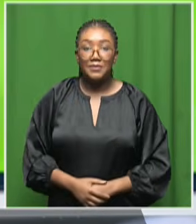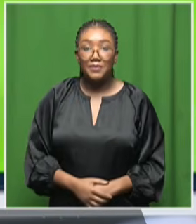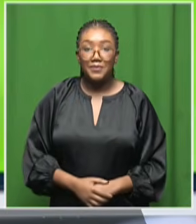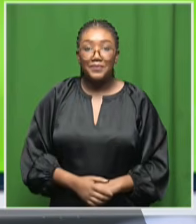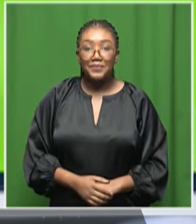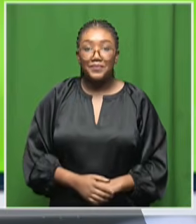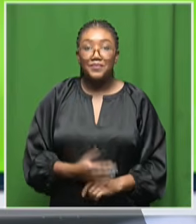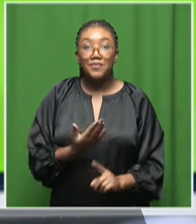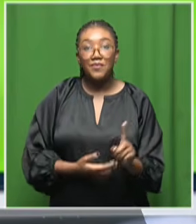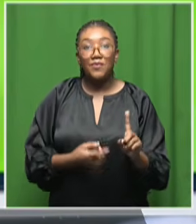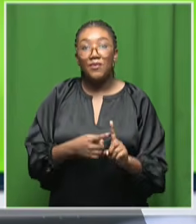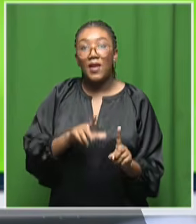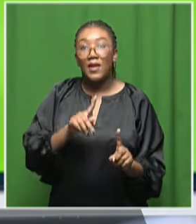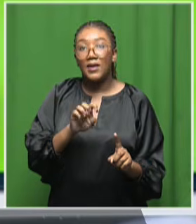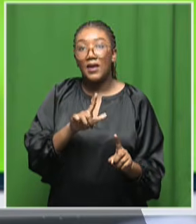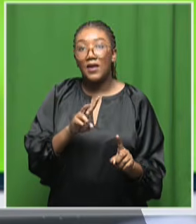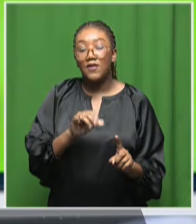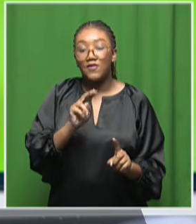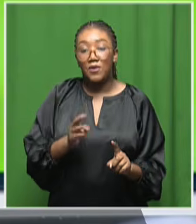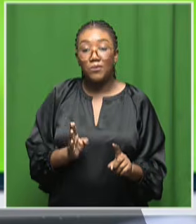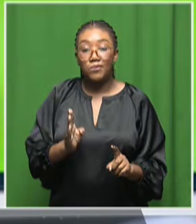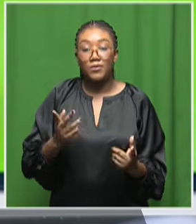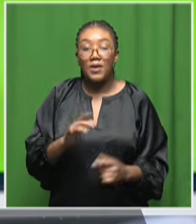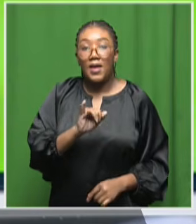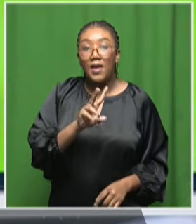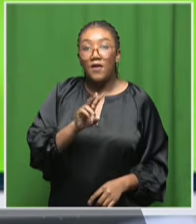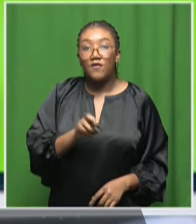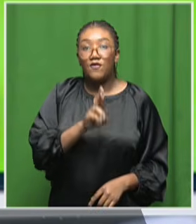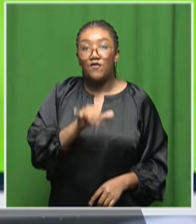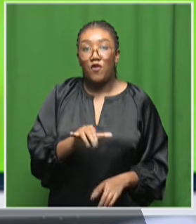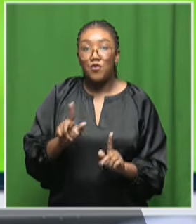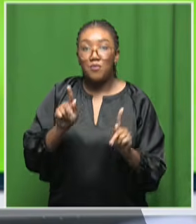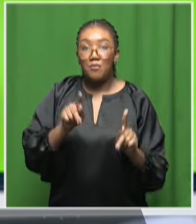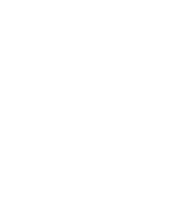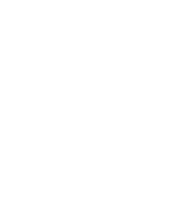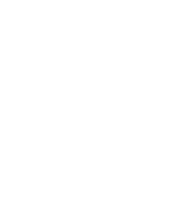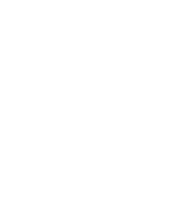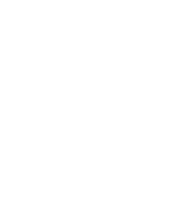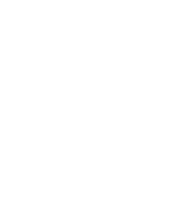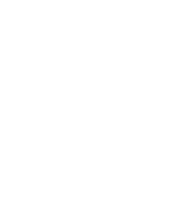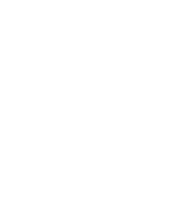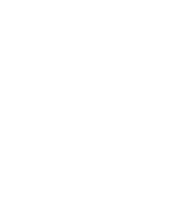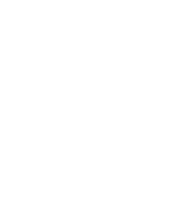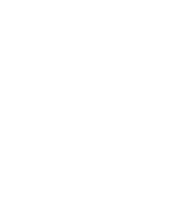Dludla out in Ivory Park, looking at the water situation in parts of Johannesburg.